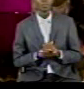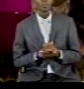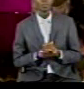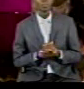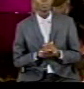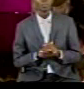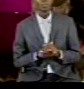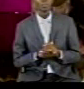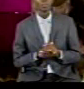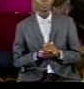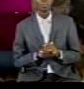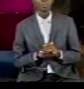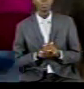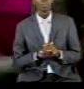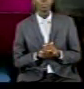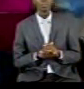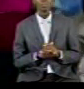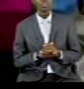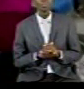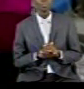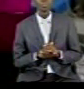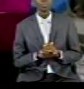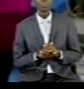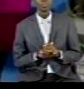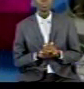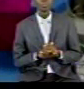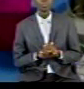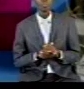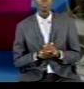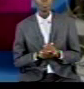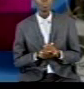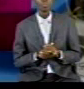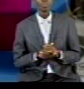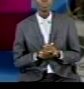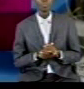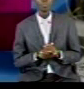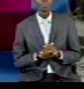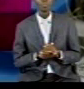here with me is thank God and man